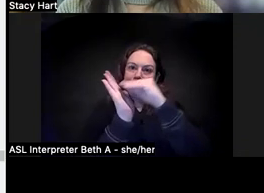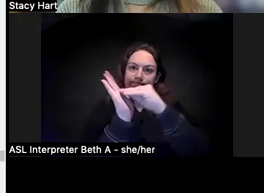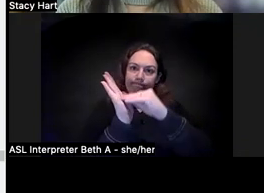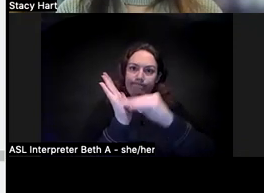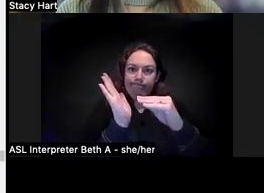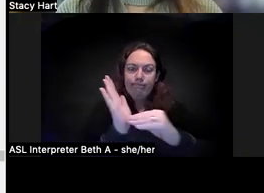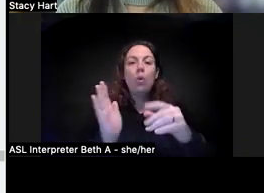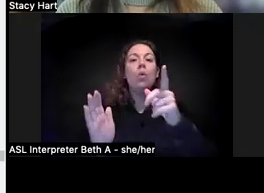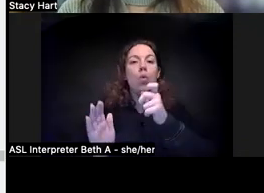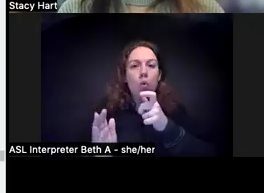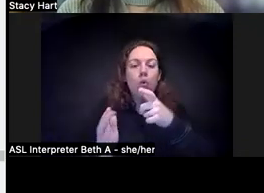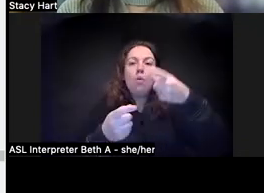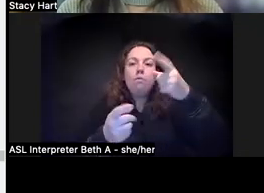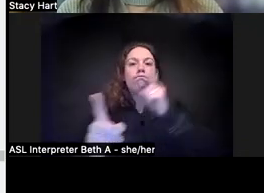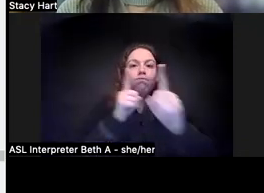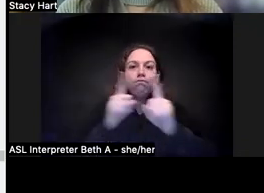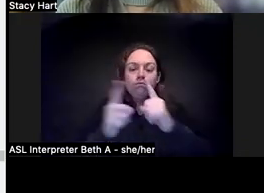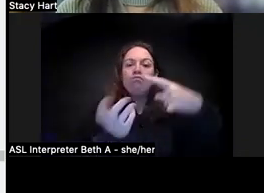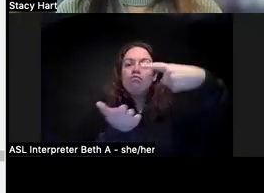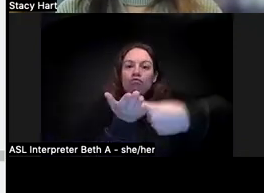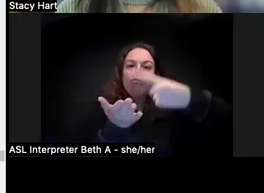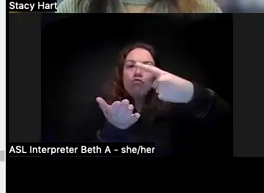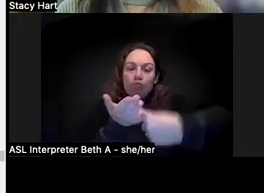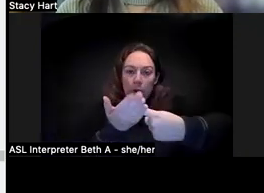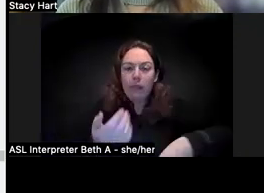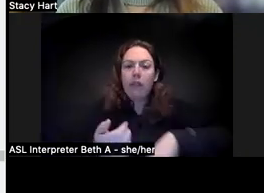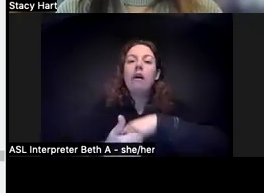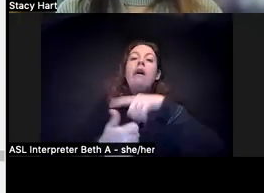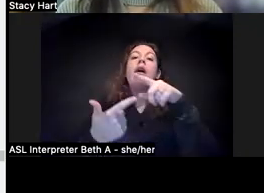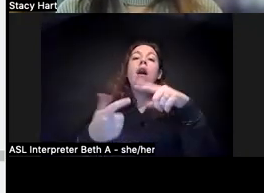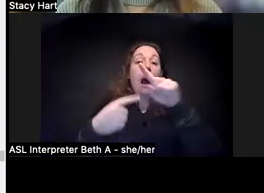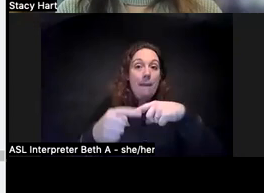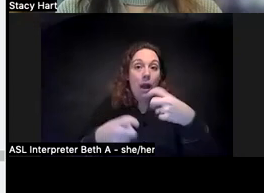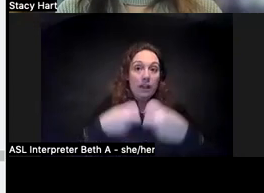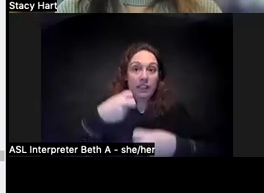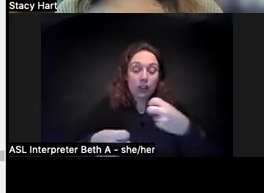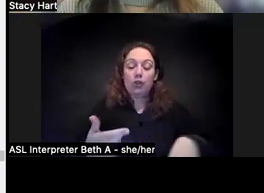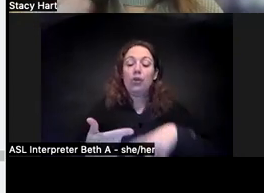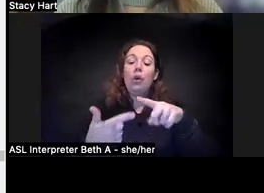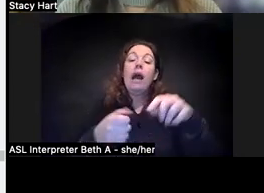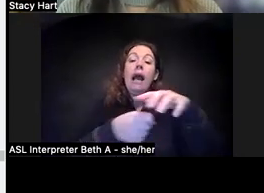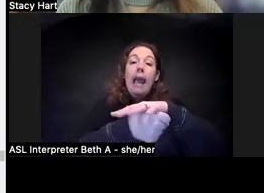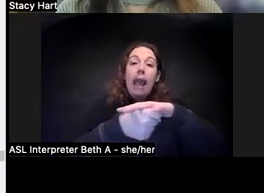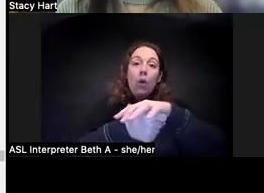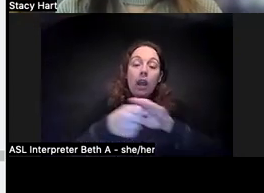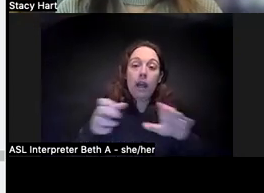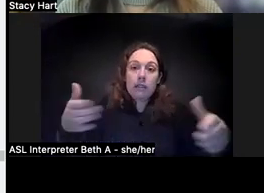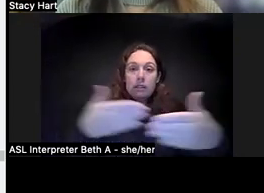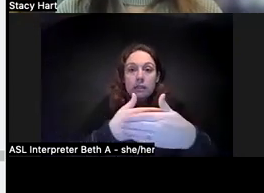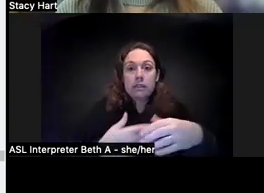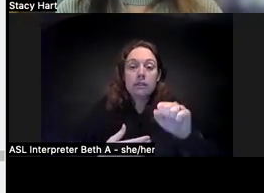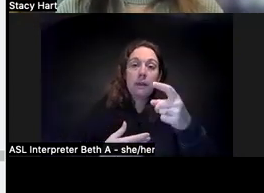the descriptions of areas that were reviewed, and any problems that you found out about.